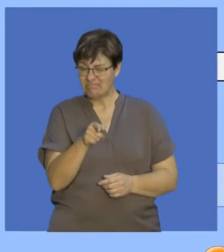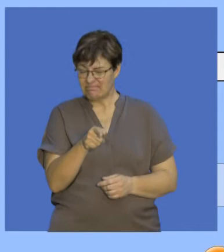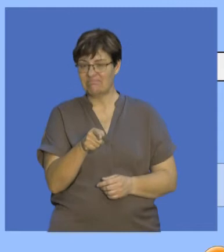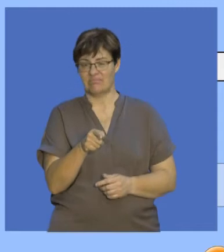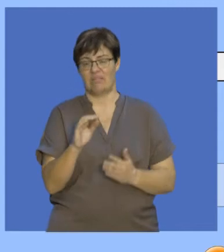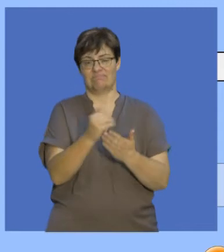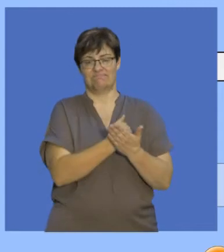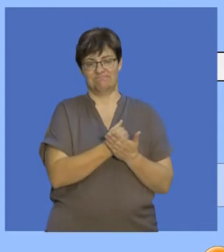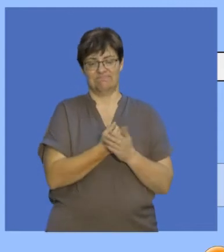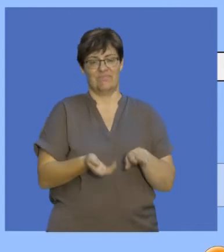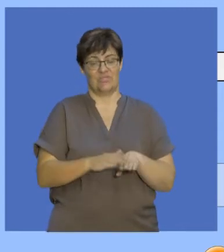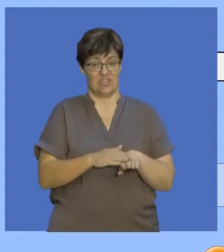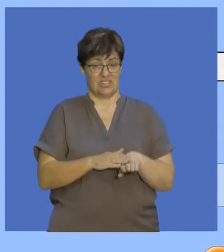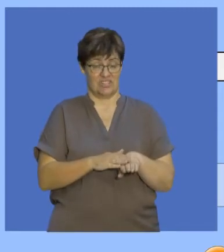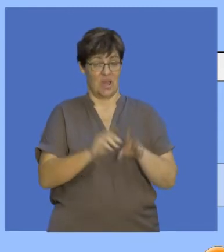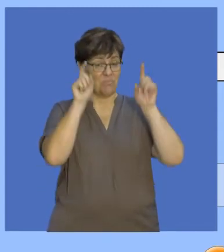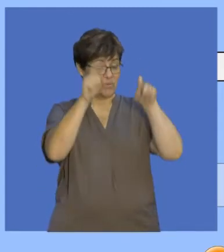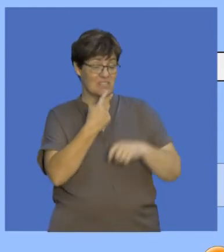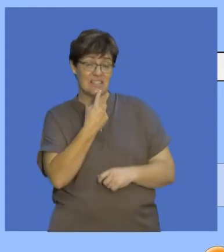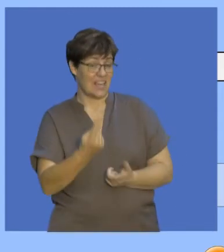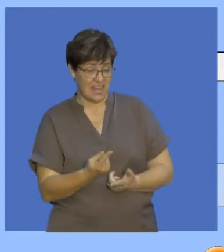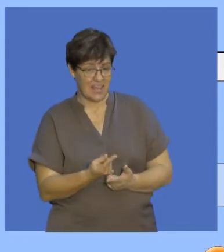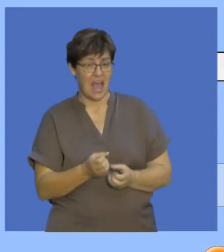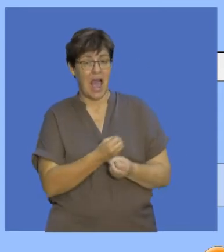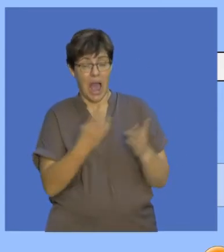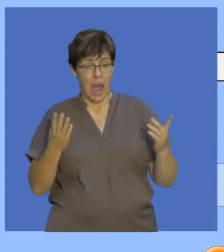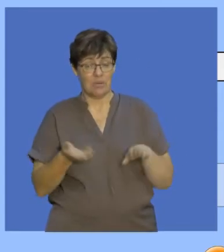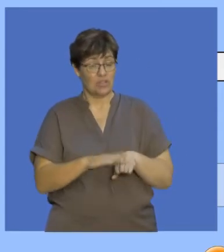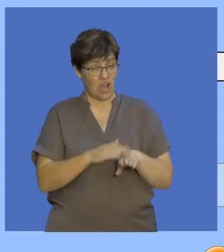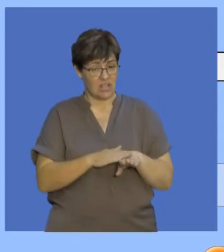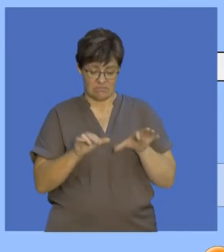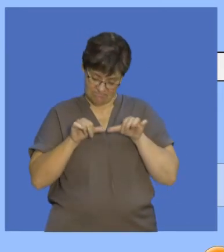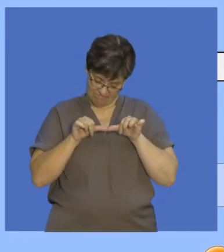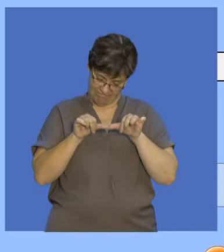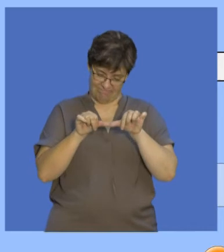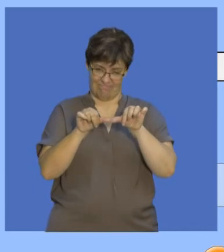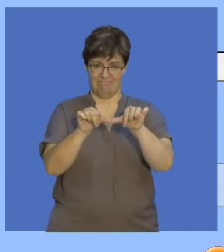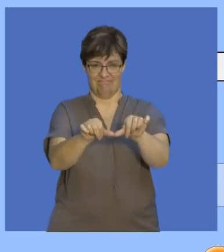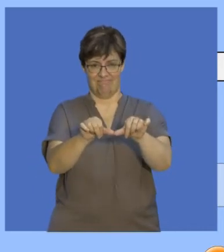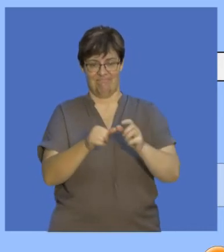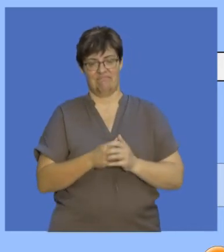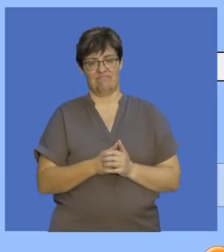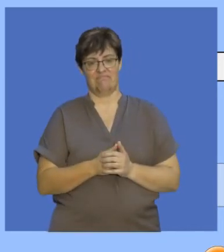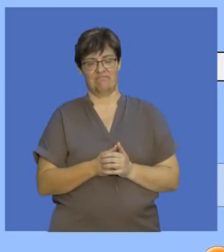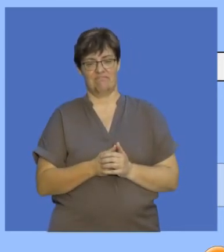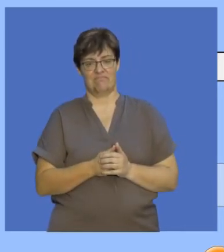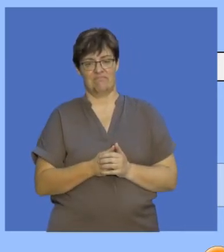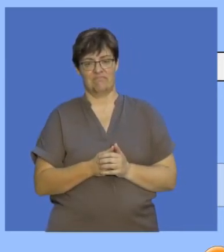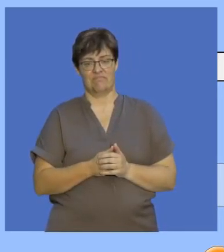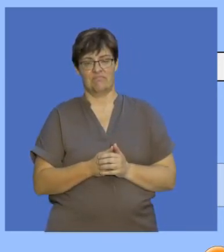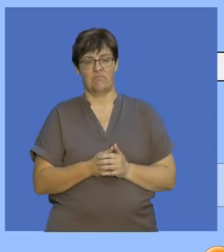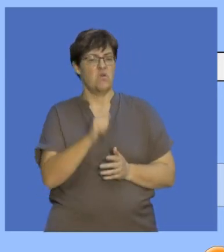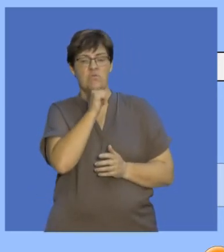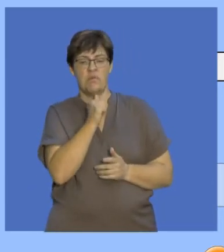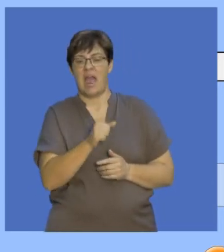of conservation of charge says to us that the amount of charge remains constant. So even if